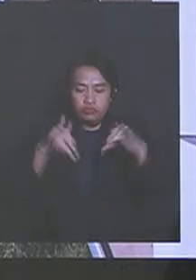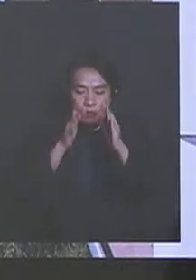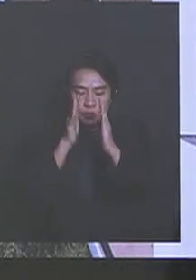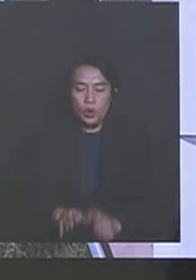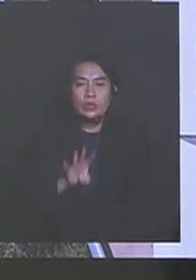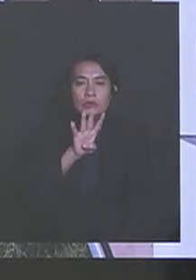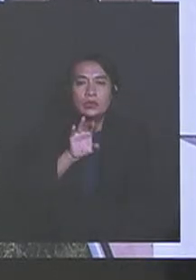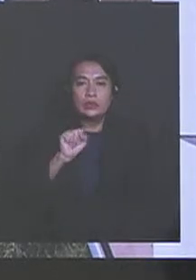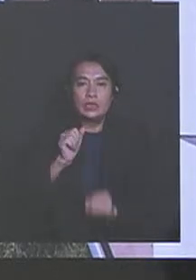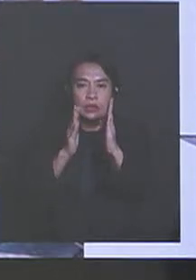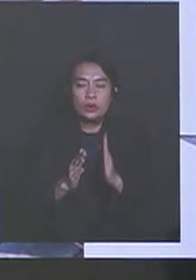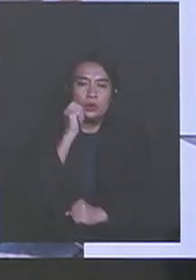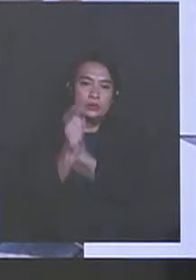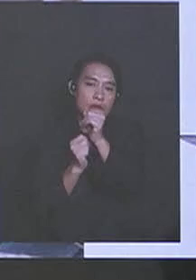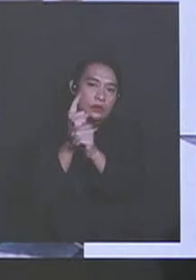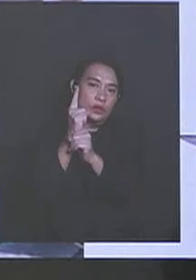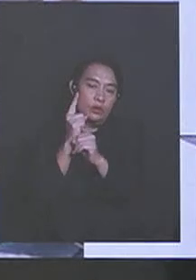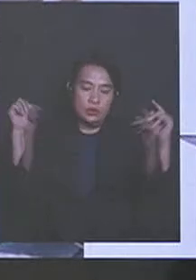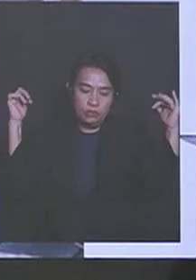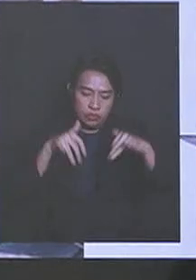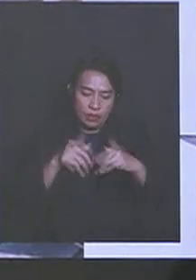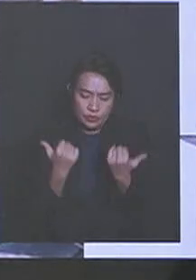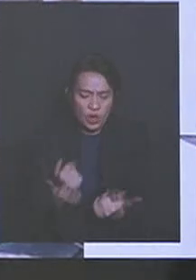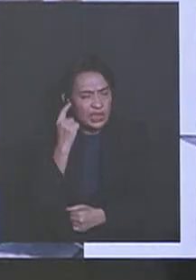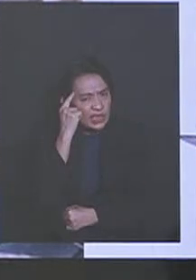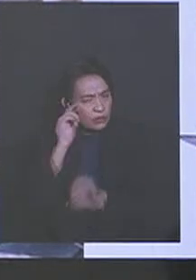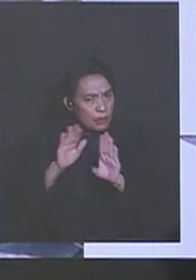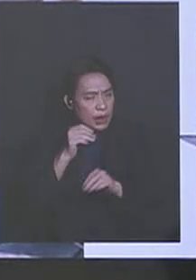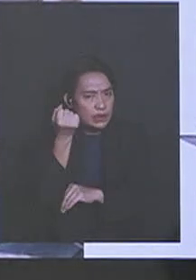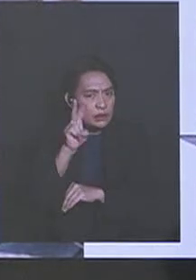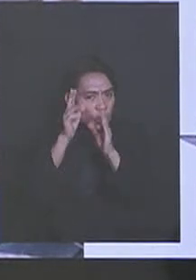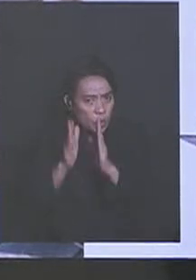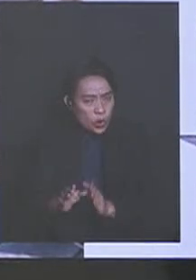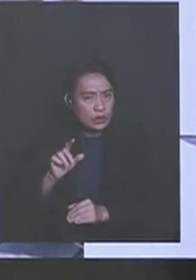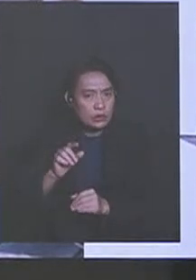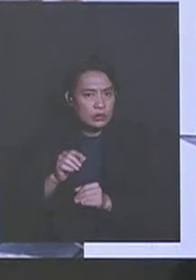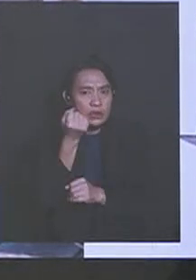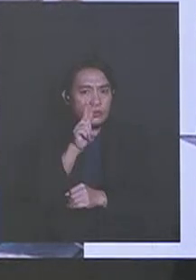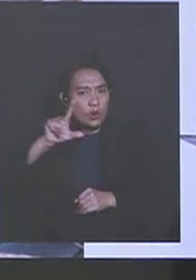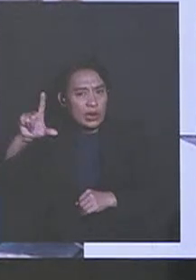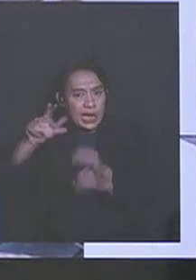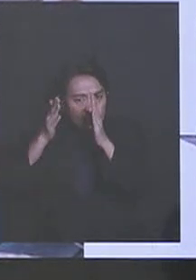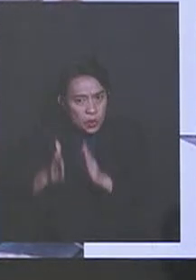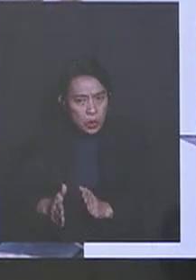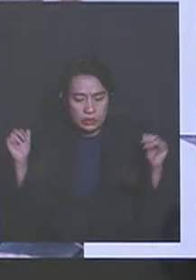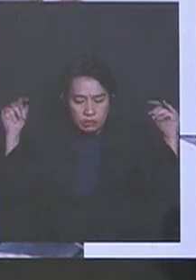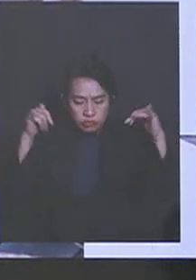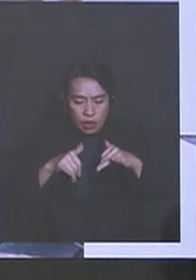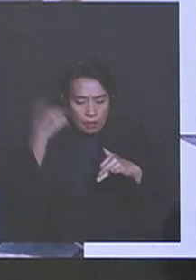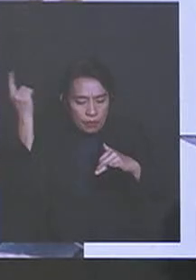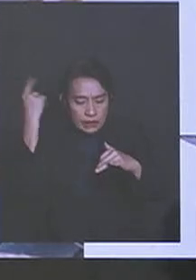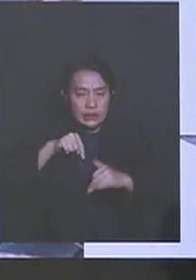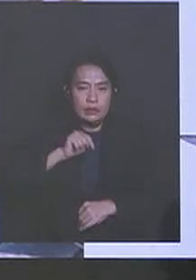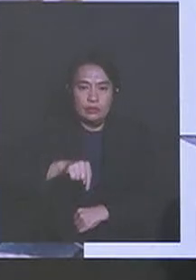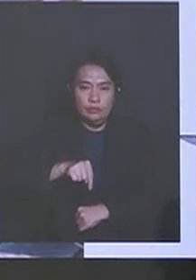come to the High Line. So it's been incredibly successful, and there's all sorts of different conditions. Unlike